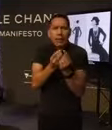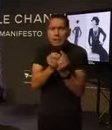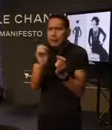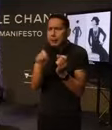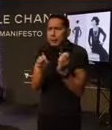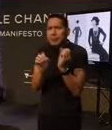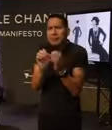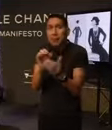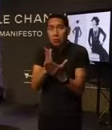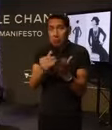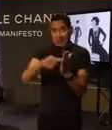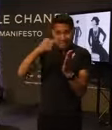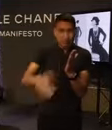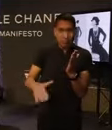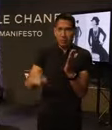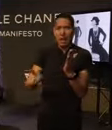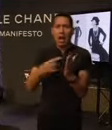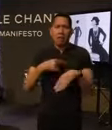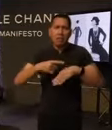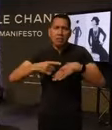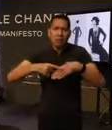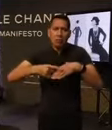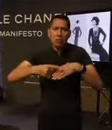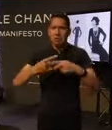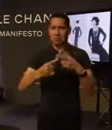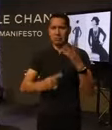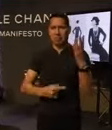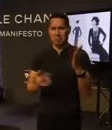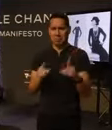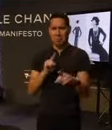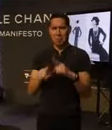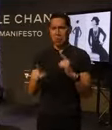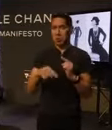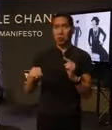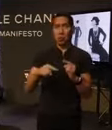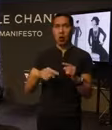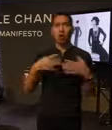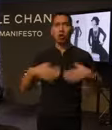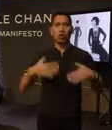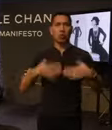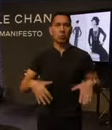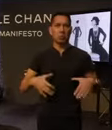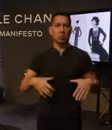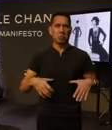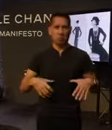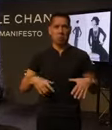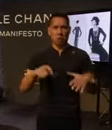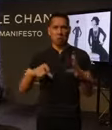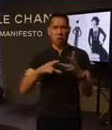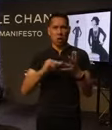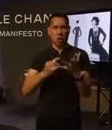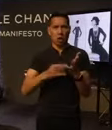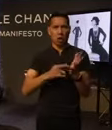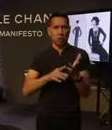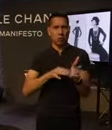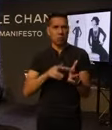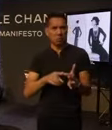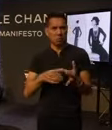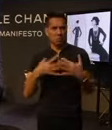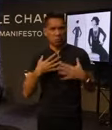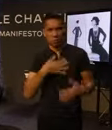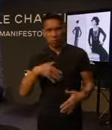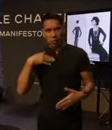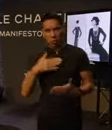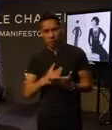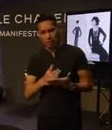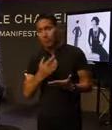of jewellery, really, that have diamonds in them. The majority is costume jewellery, if you like. And there's one quite beautiful